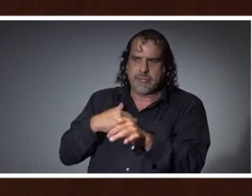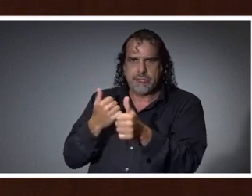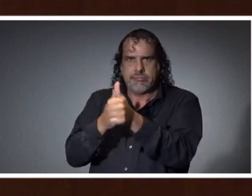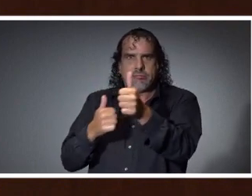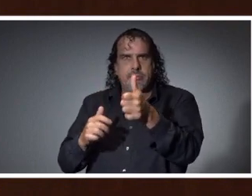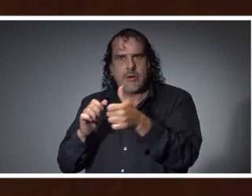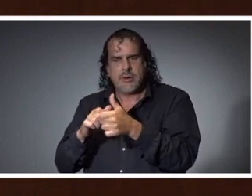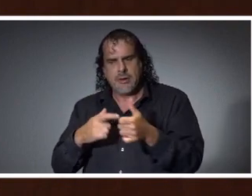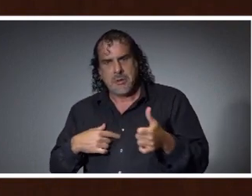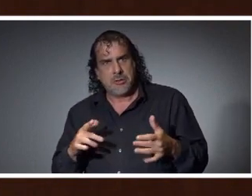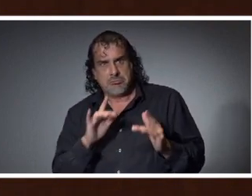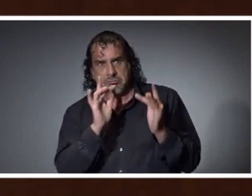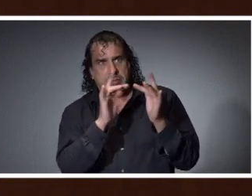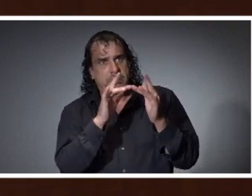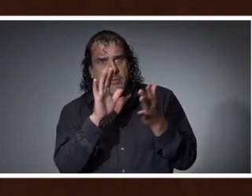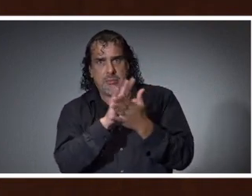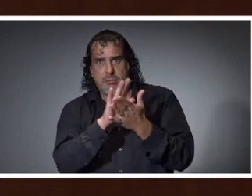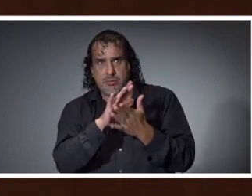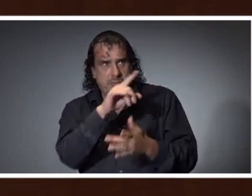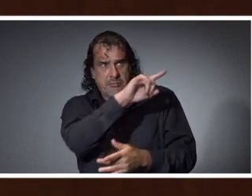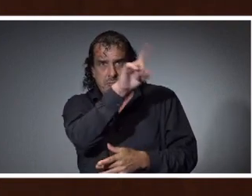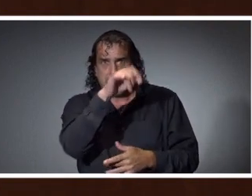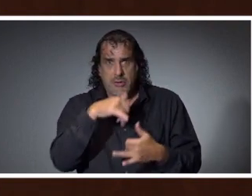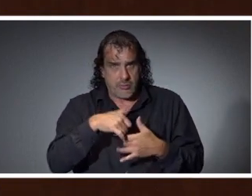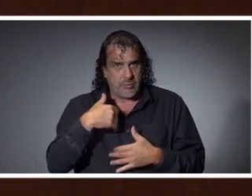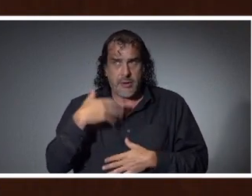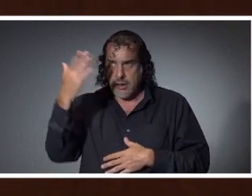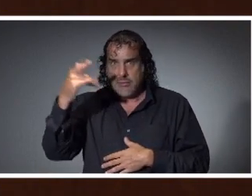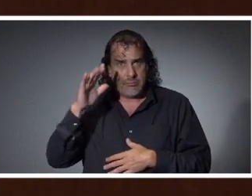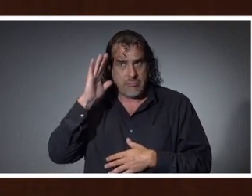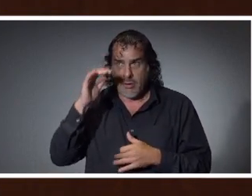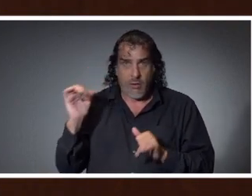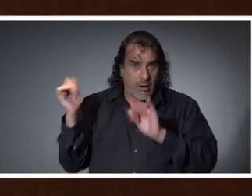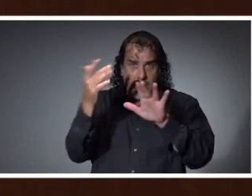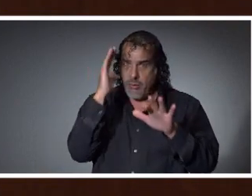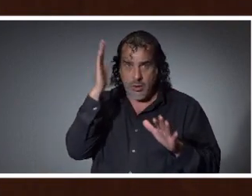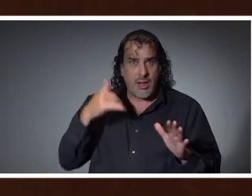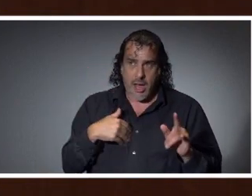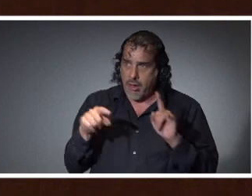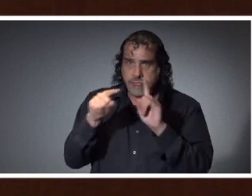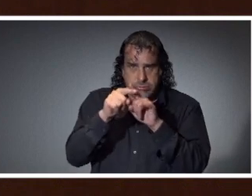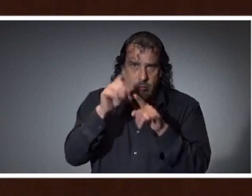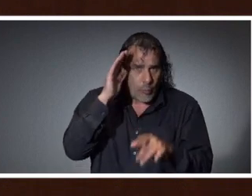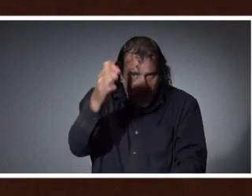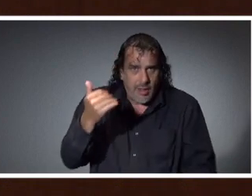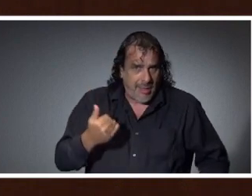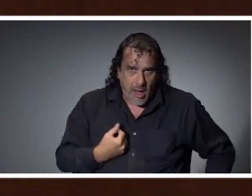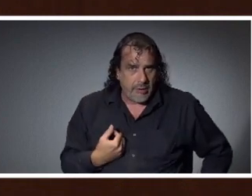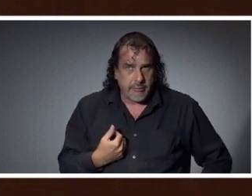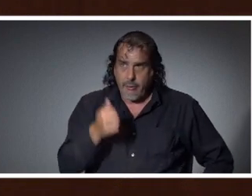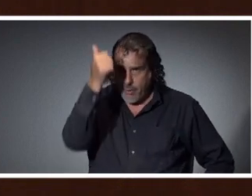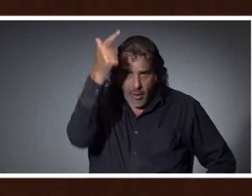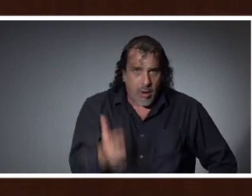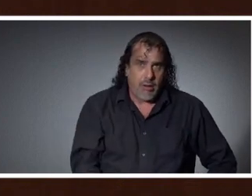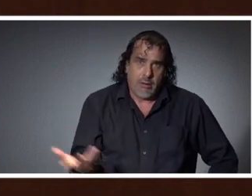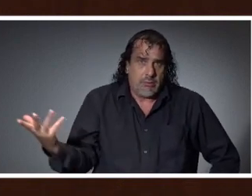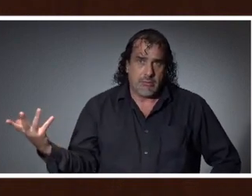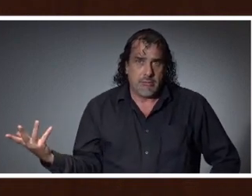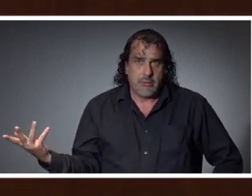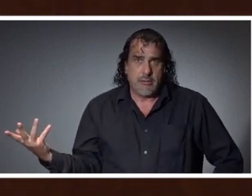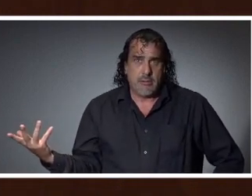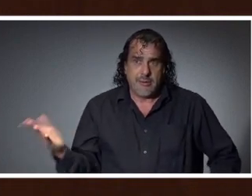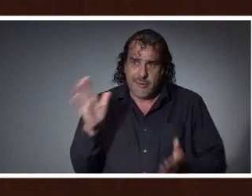hope schools will be forthcoming and share, because every school is going to have coronavirus. You know, it's like, you know, everybody, you